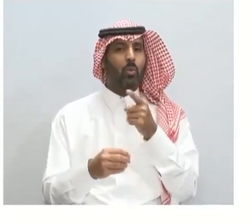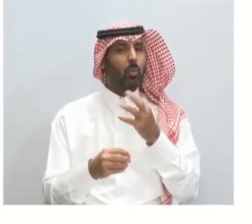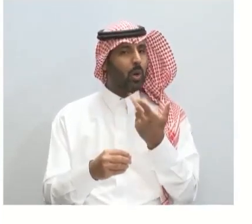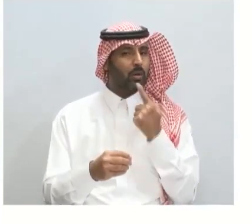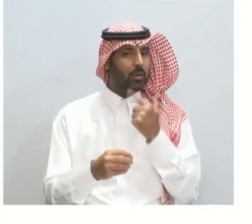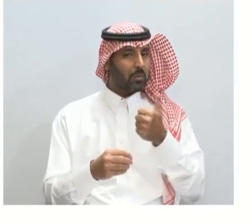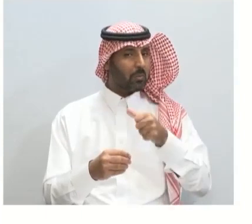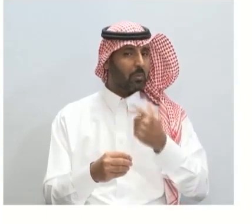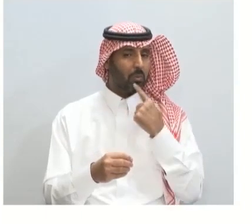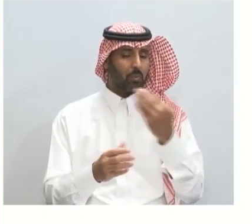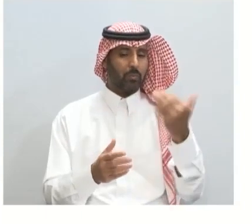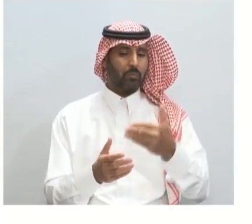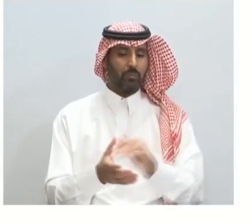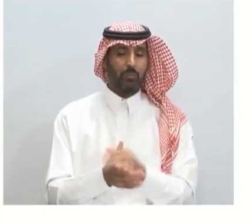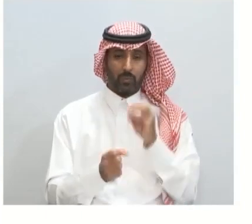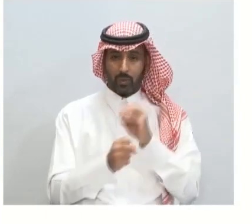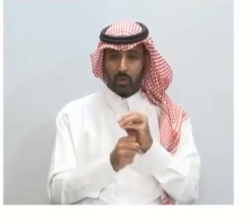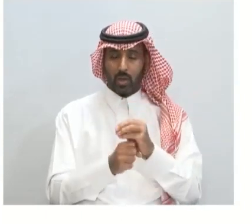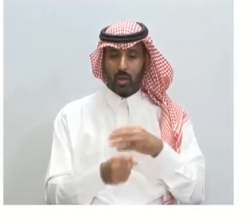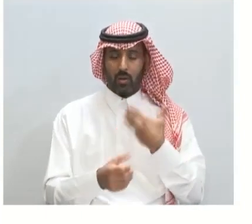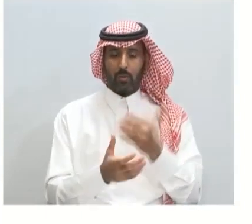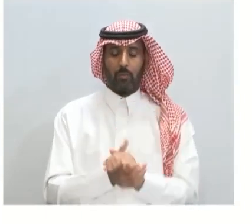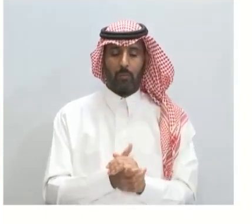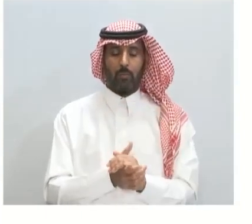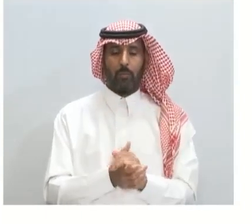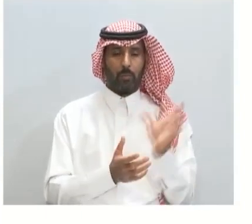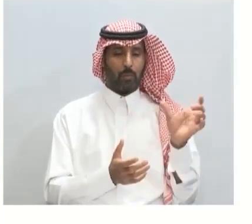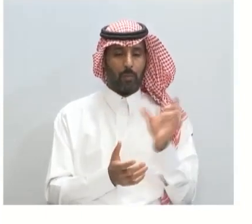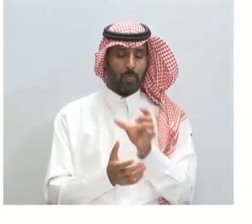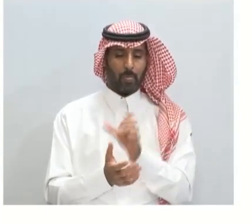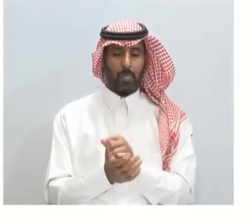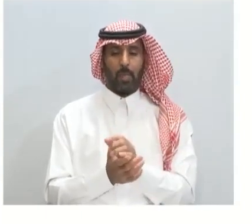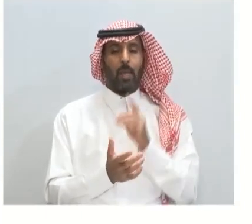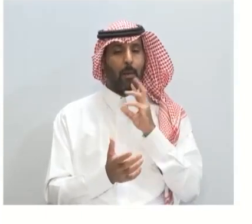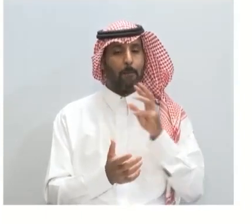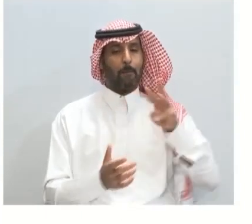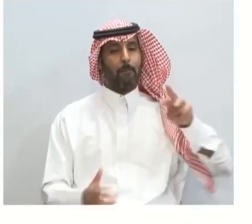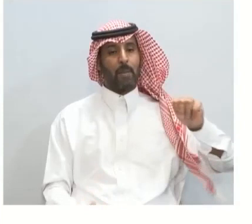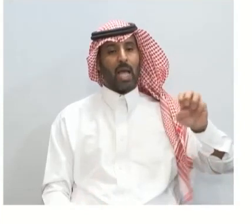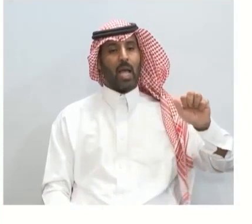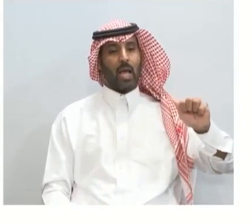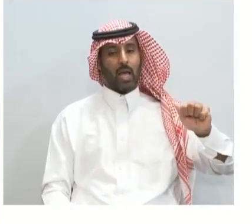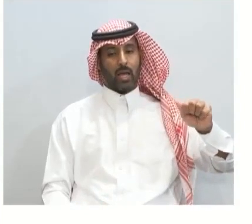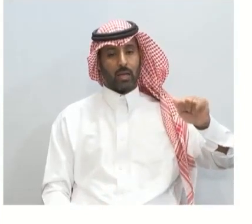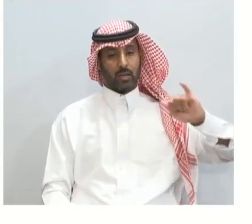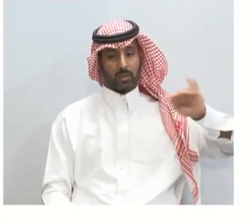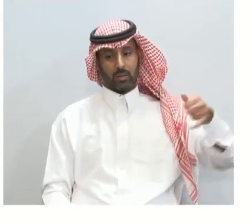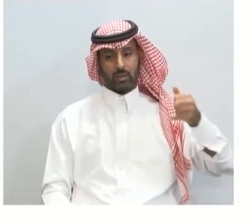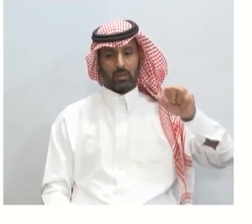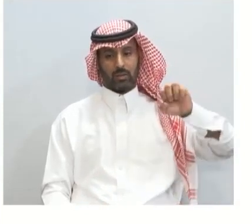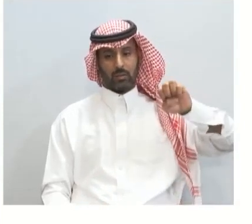express or to give an opinion which expression does Magid use to introduce his